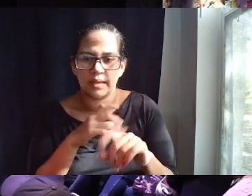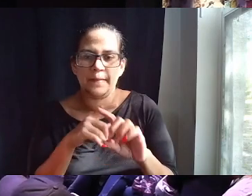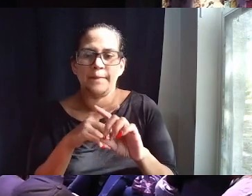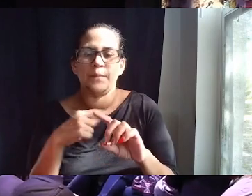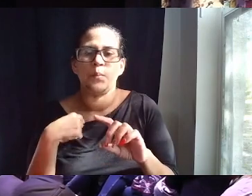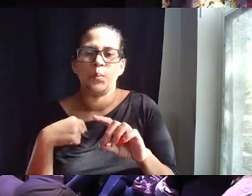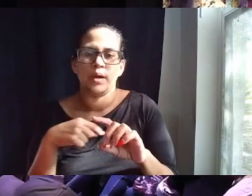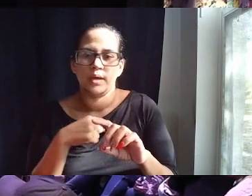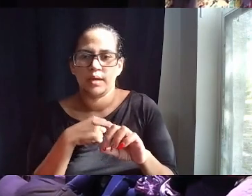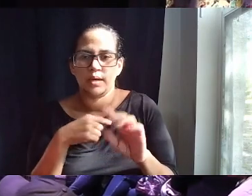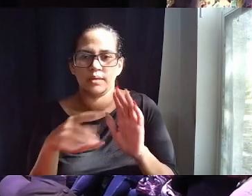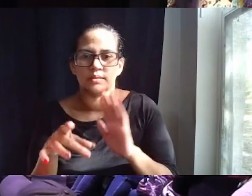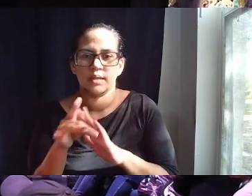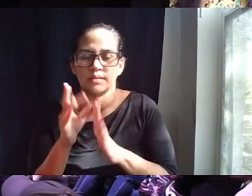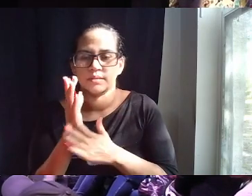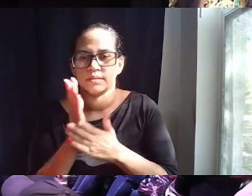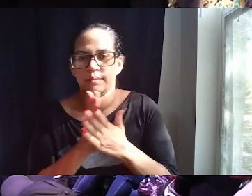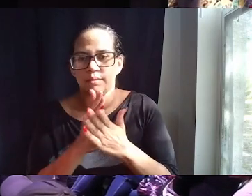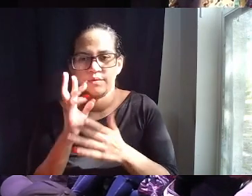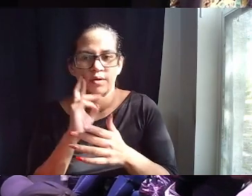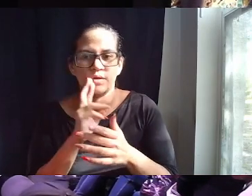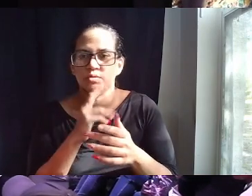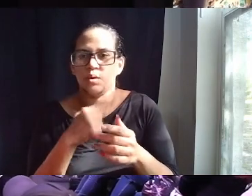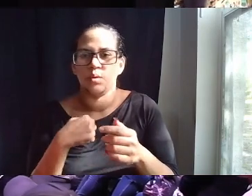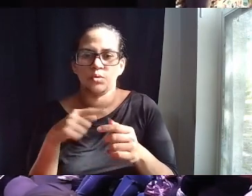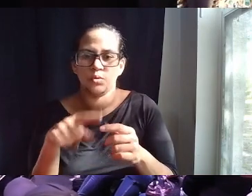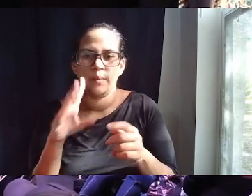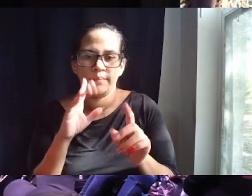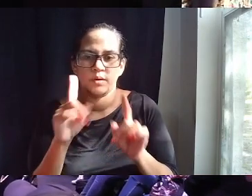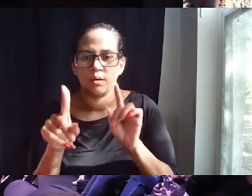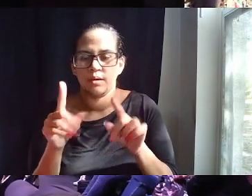of the restaurants you'll be going to, including tonight's dinner.